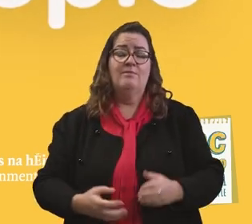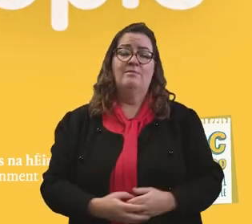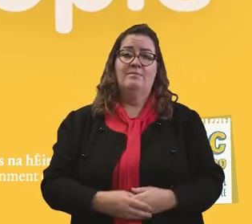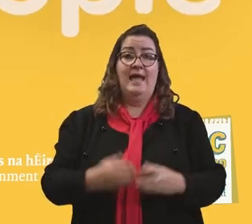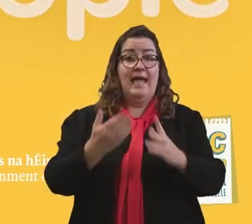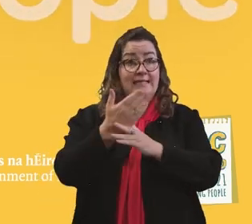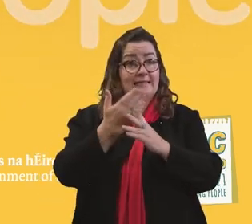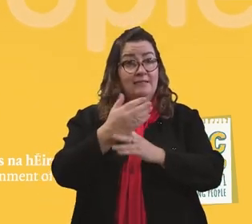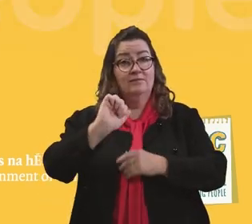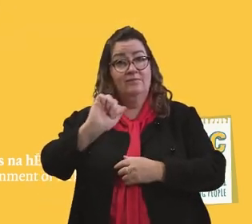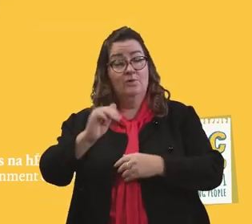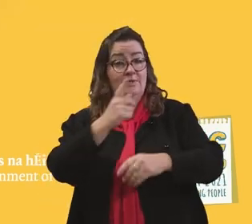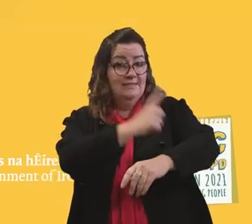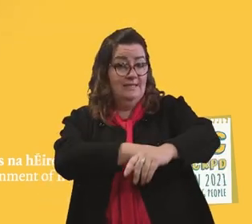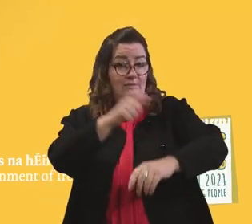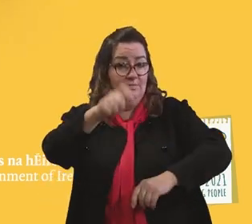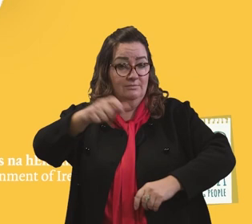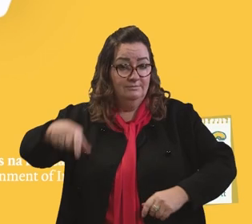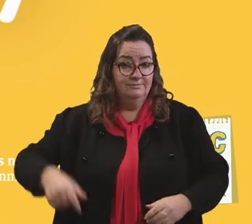disabled people.